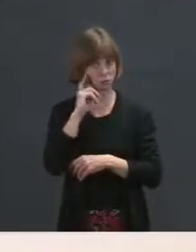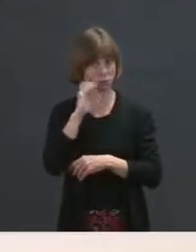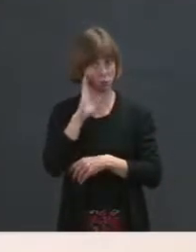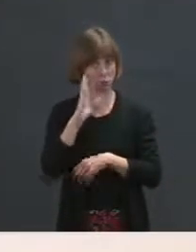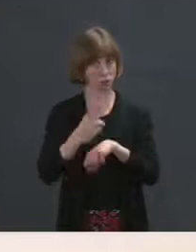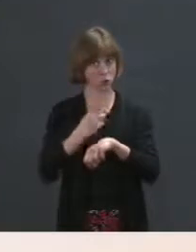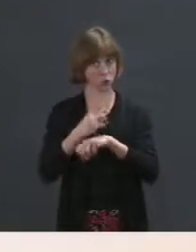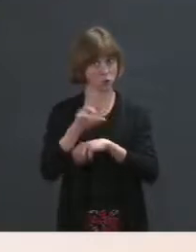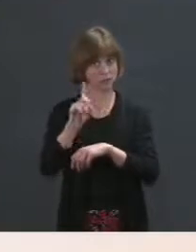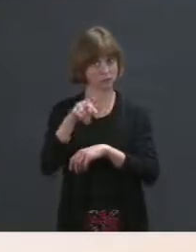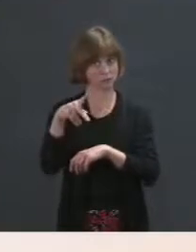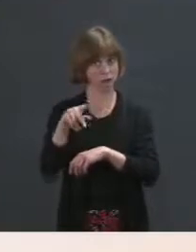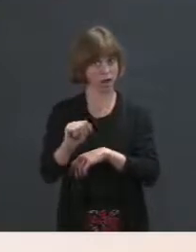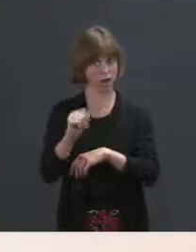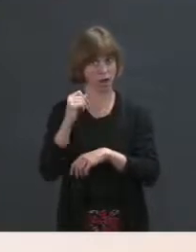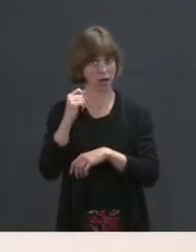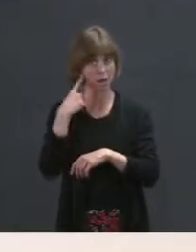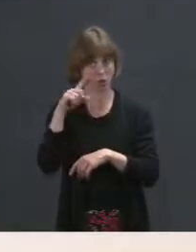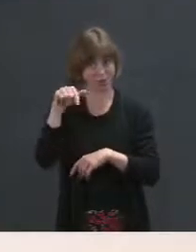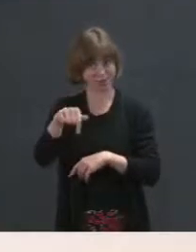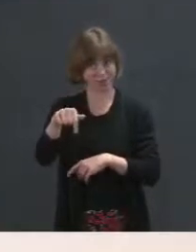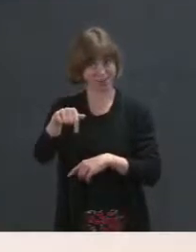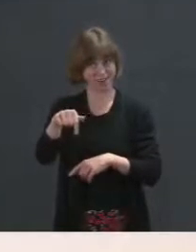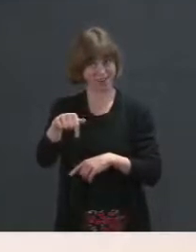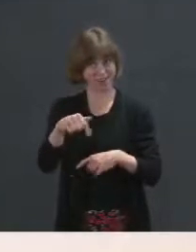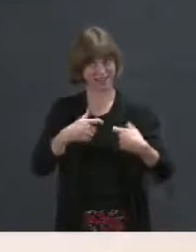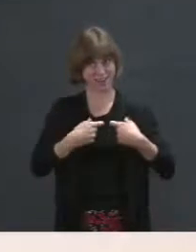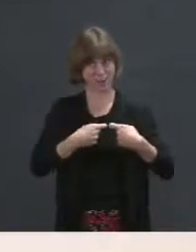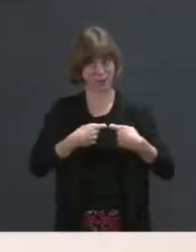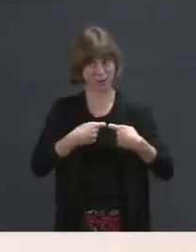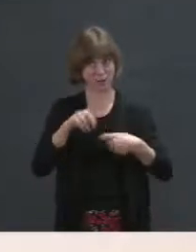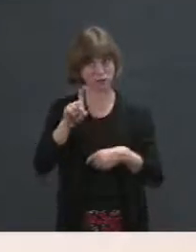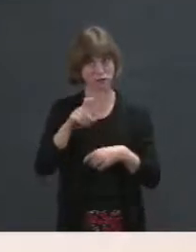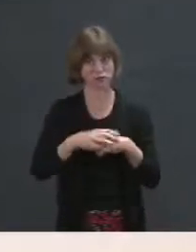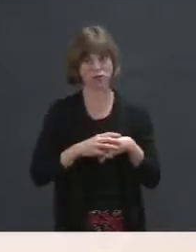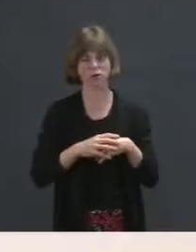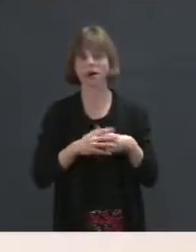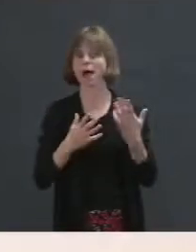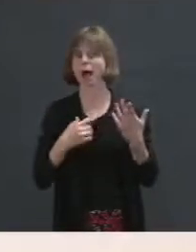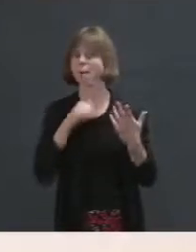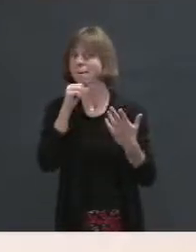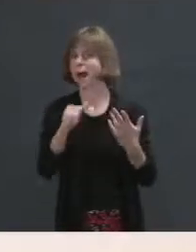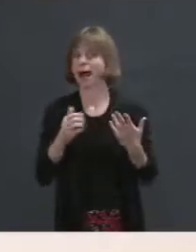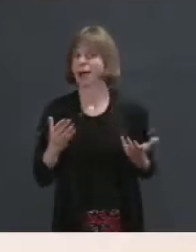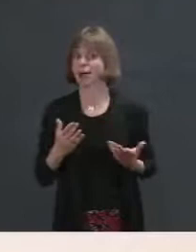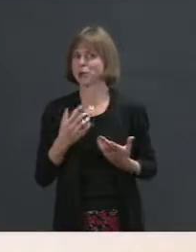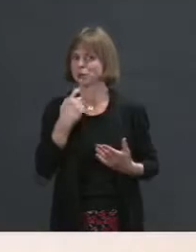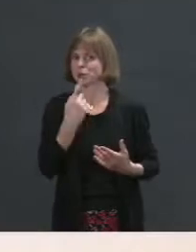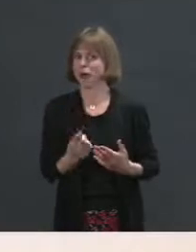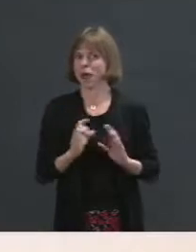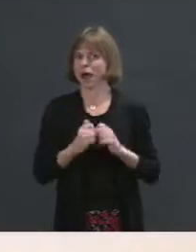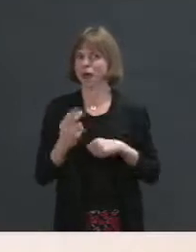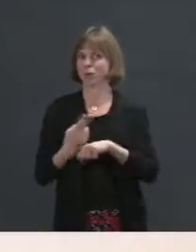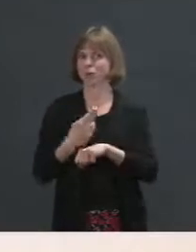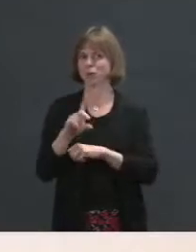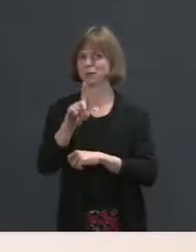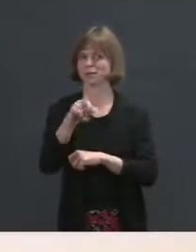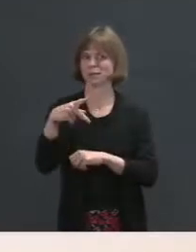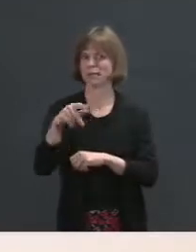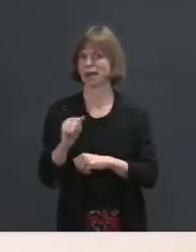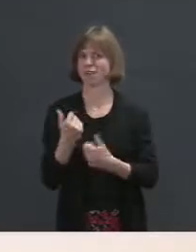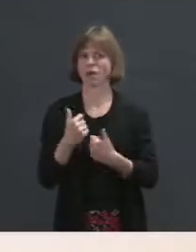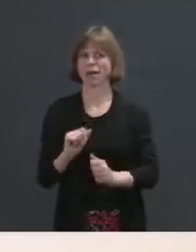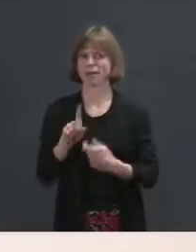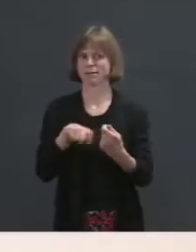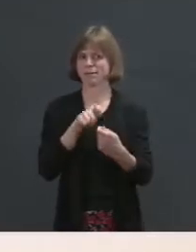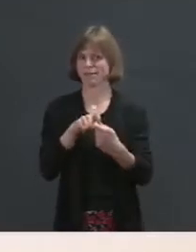Act specifically for the semiconductors? I don't think we're here to talk about how we would use the DPA on any particular supply chain